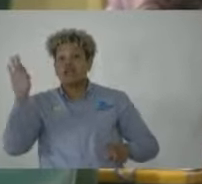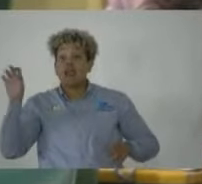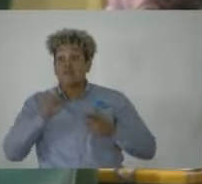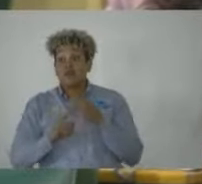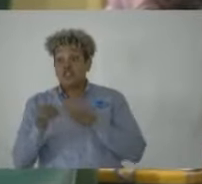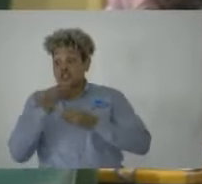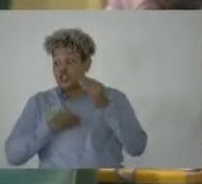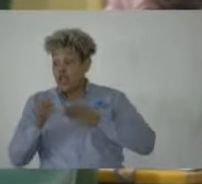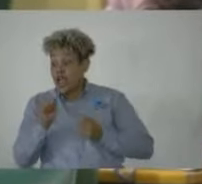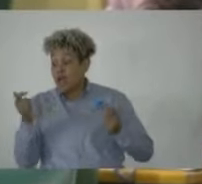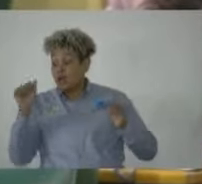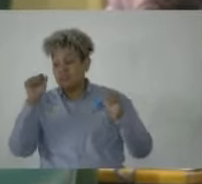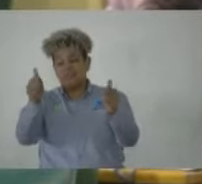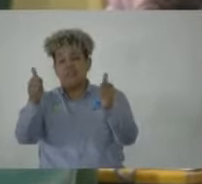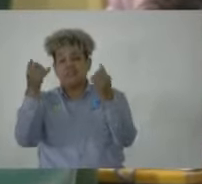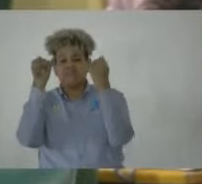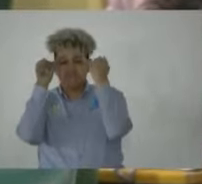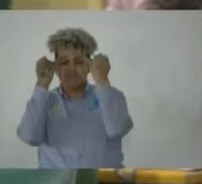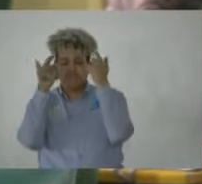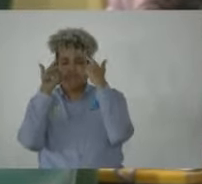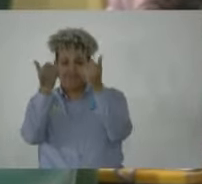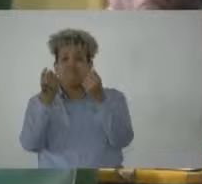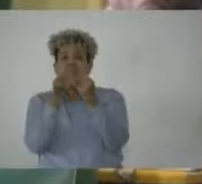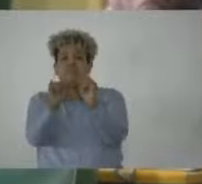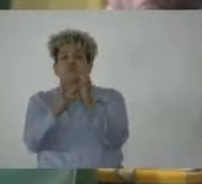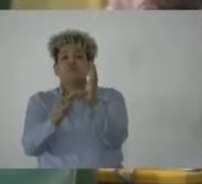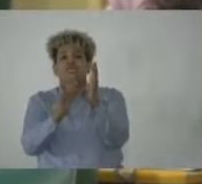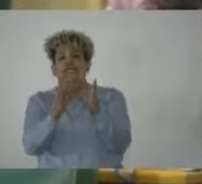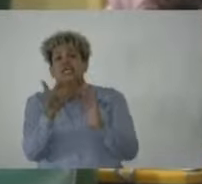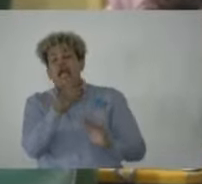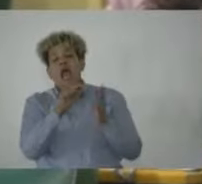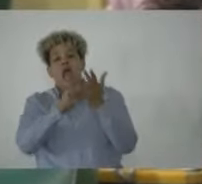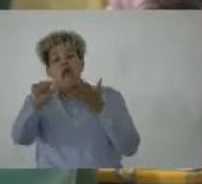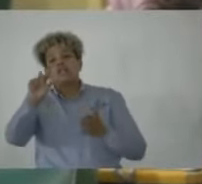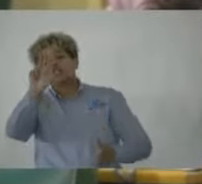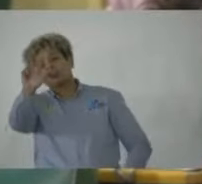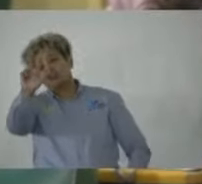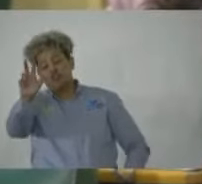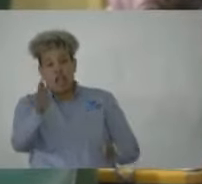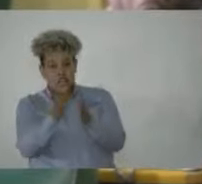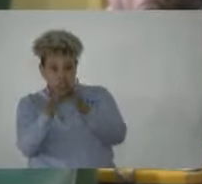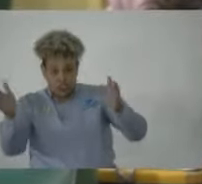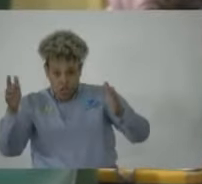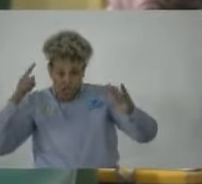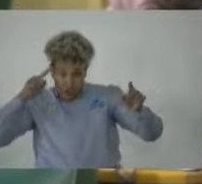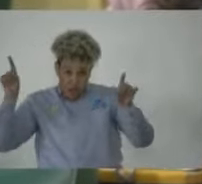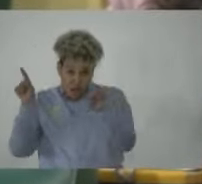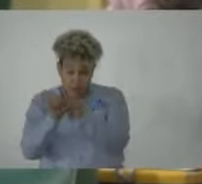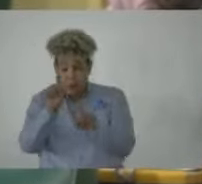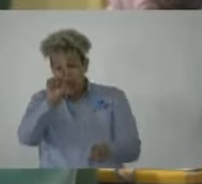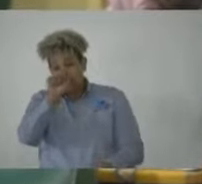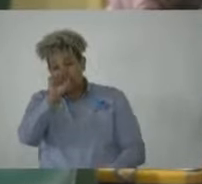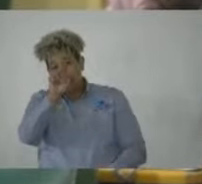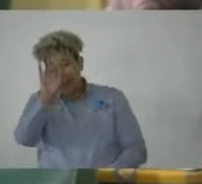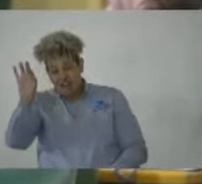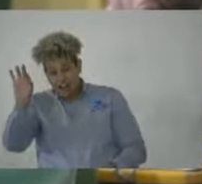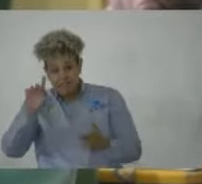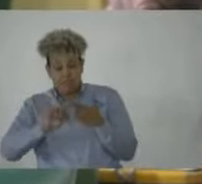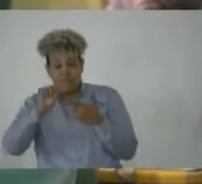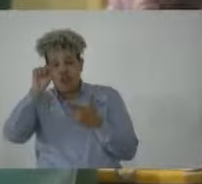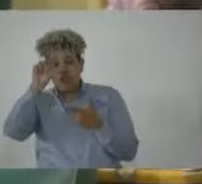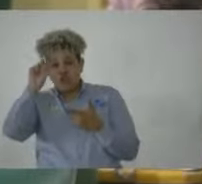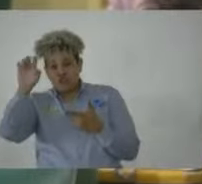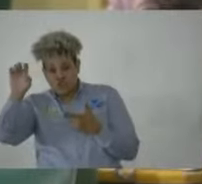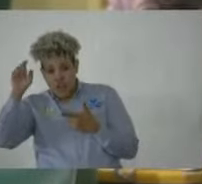which anybody can read on the internet, Article 3 of the General Agreement on Tariffs and